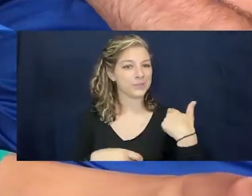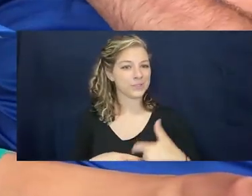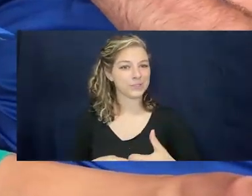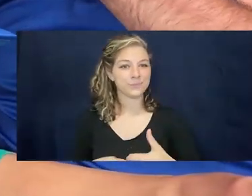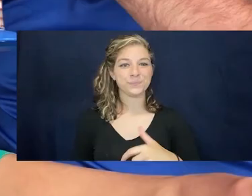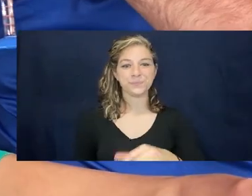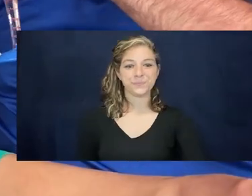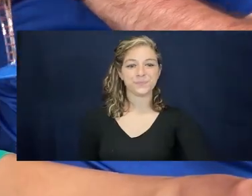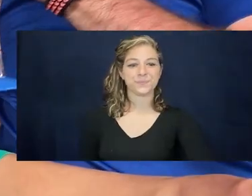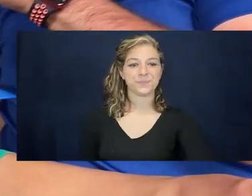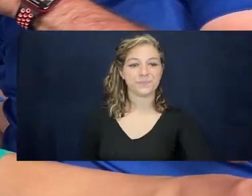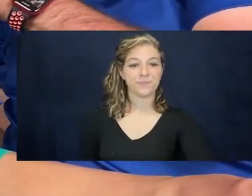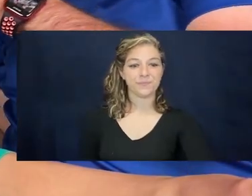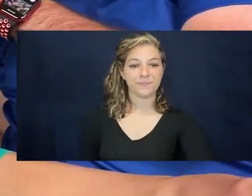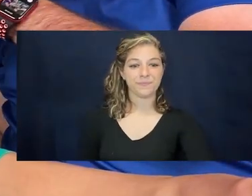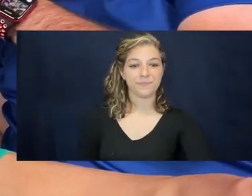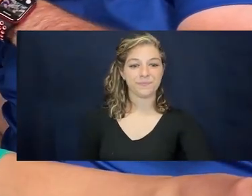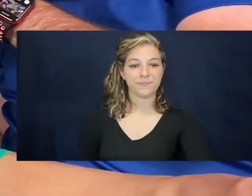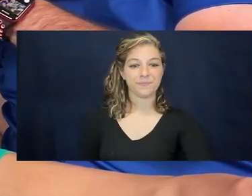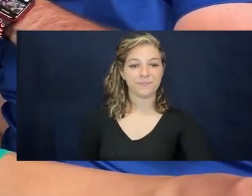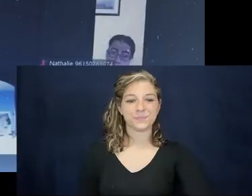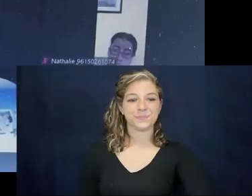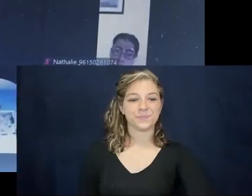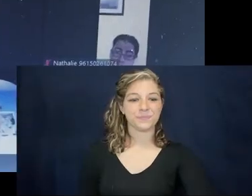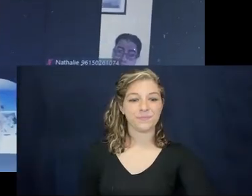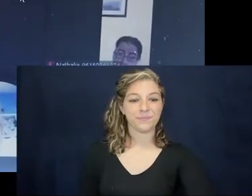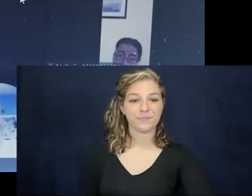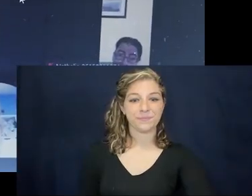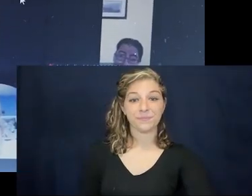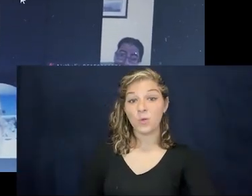Skål. Skål, Freya. Freya.